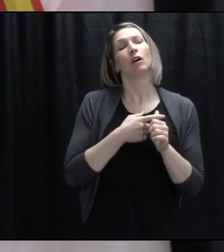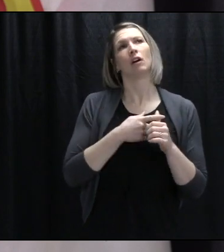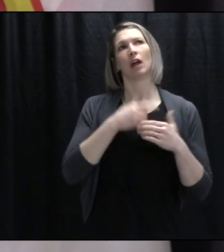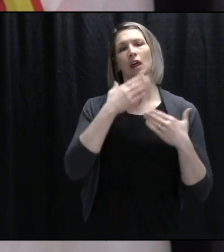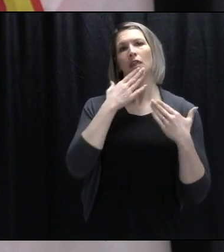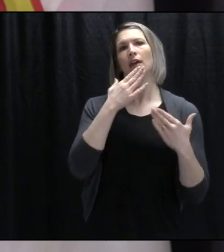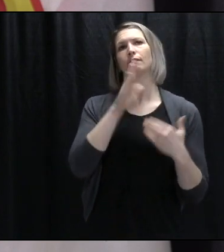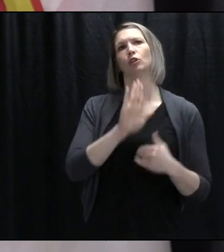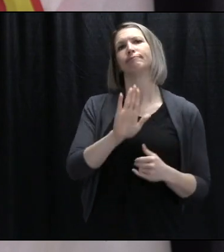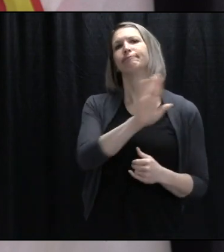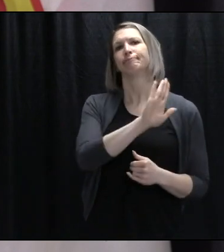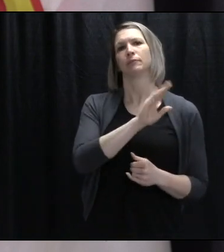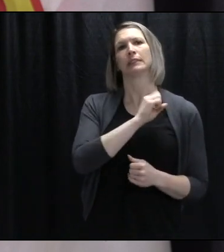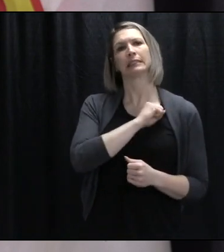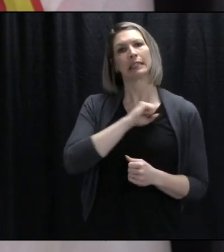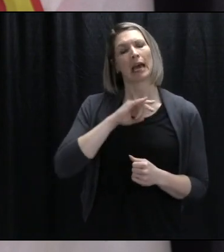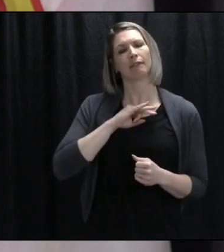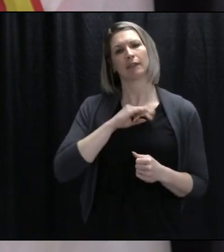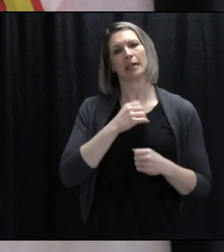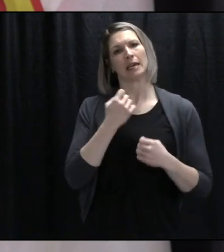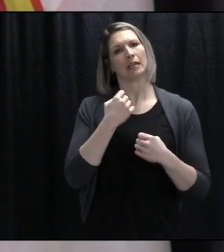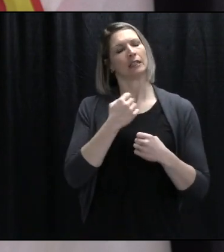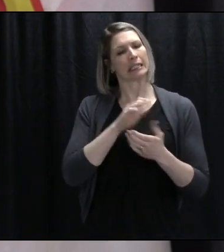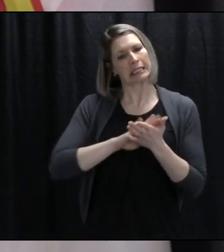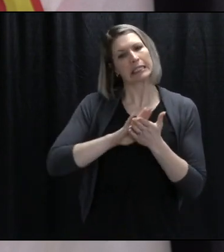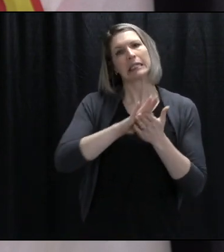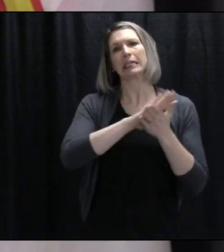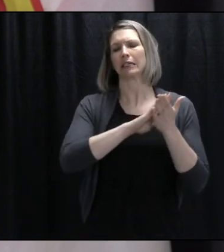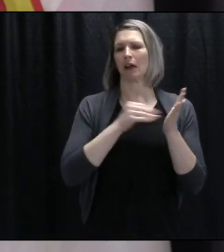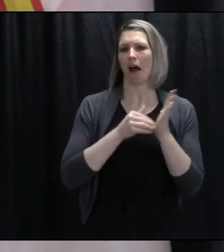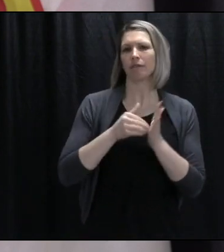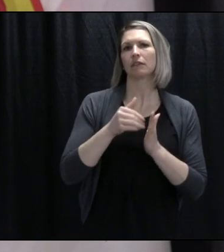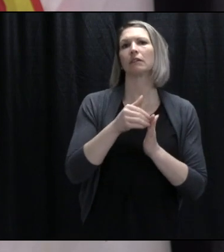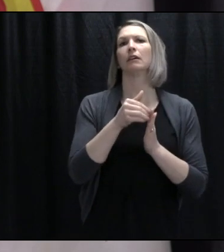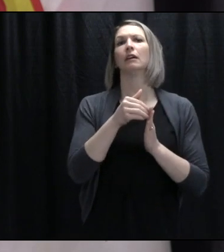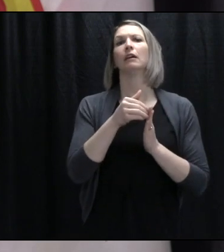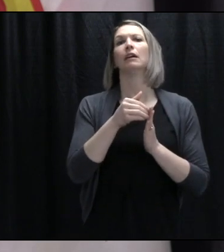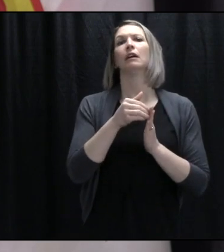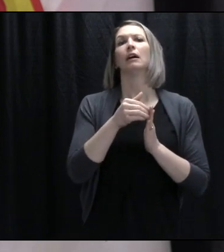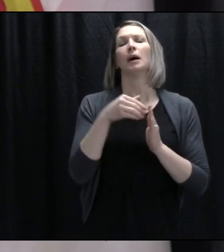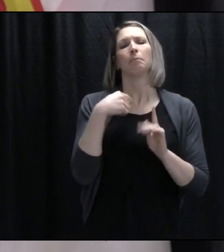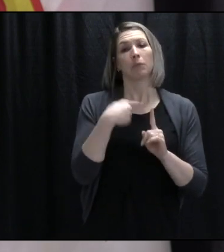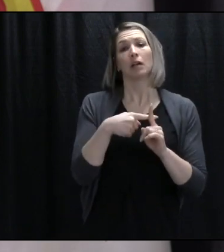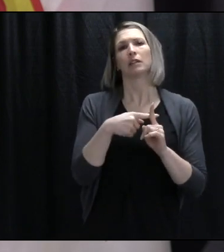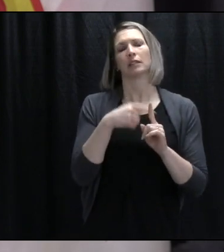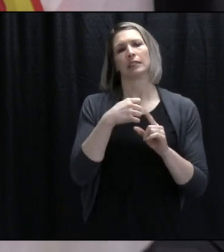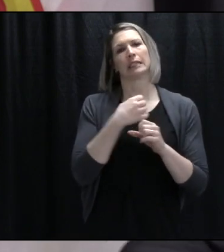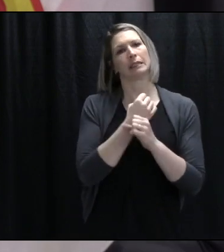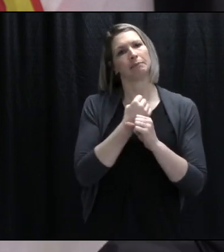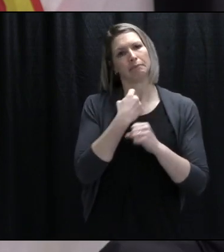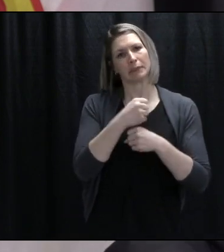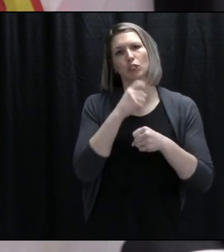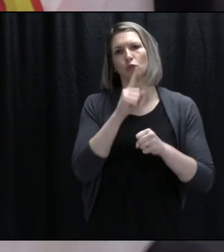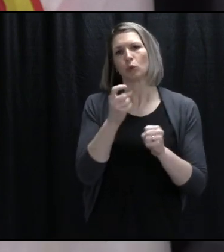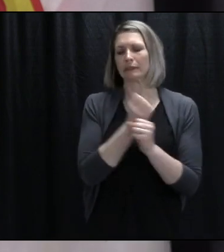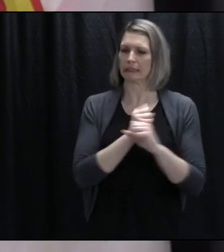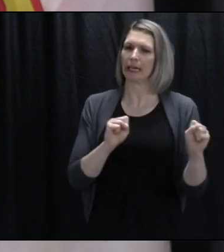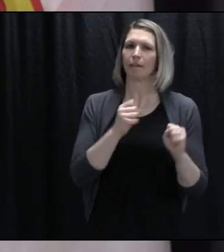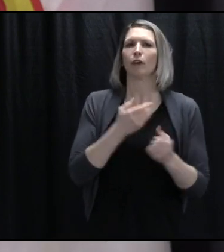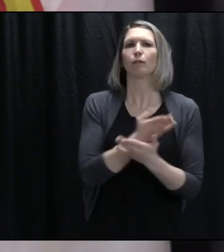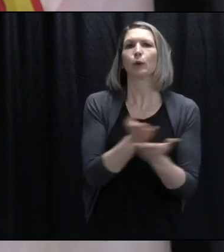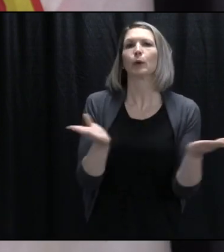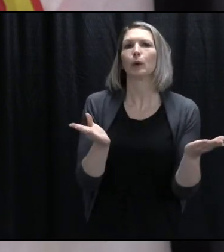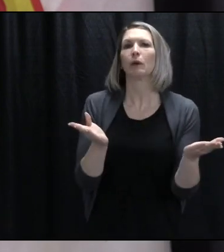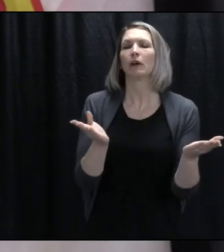safe environment for the traveling public. Keep in mind, it's essential travel only. What about